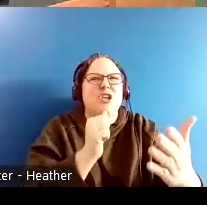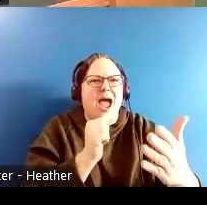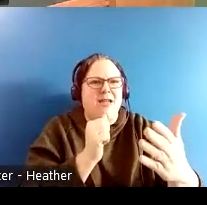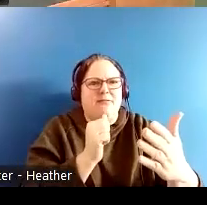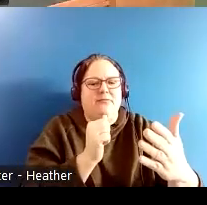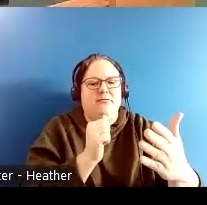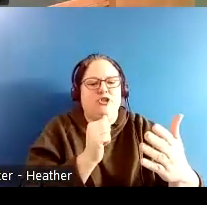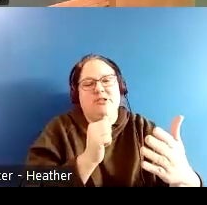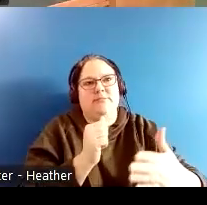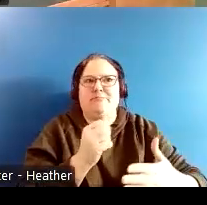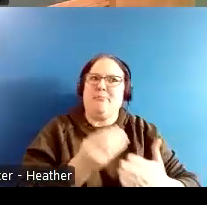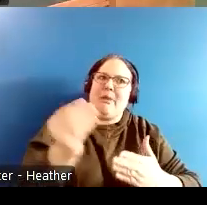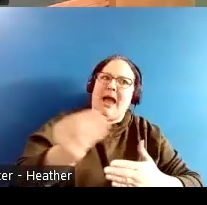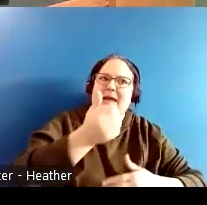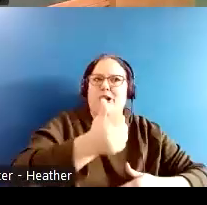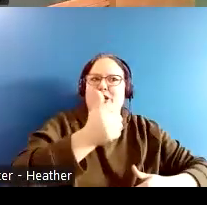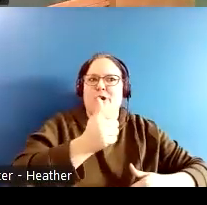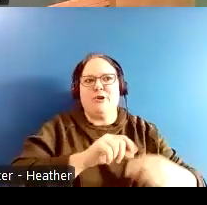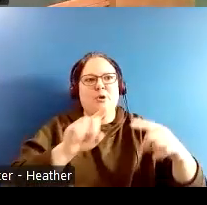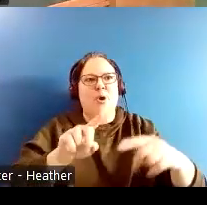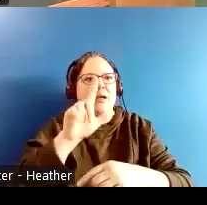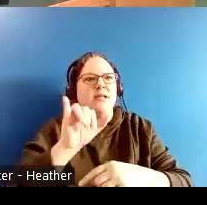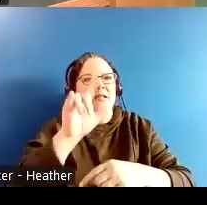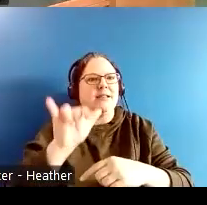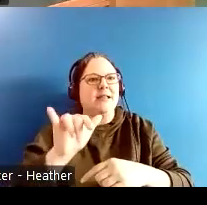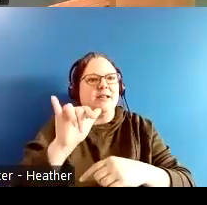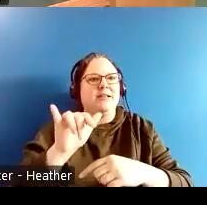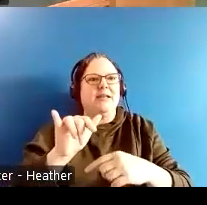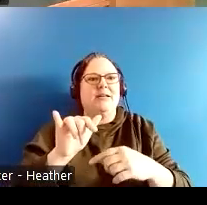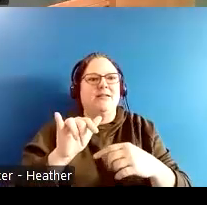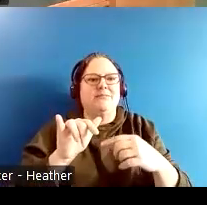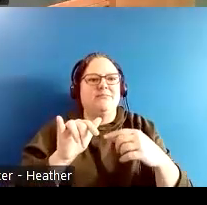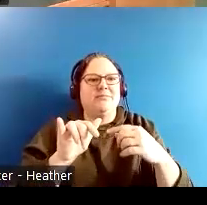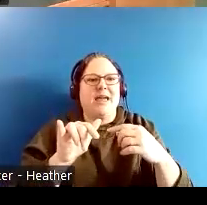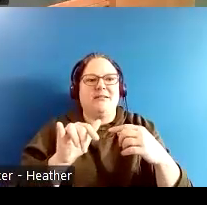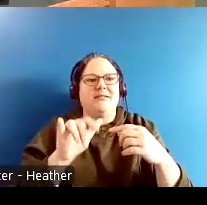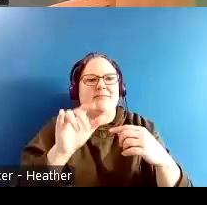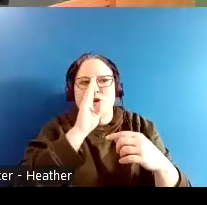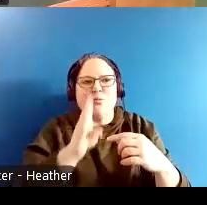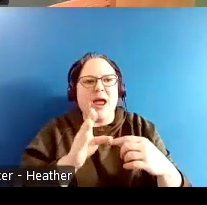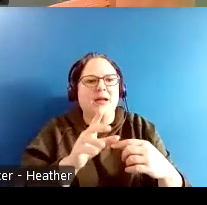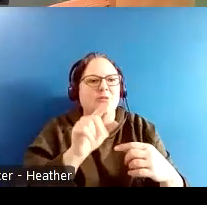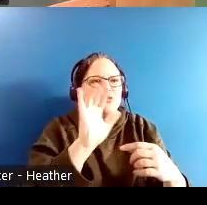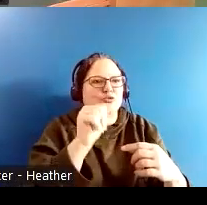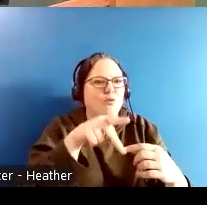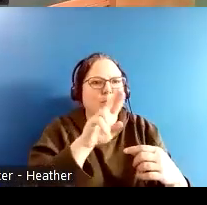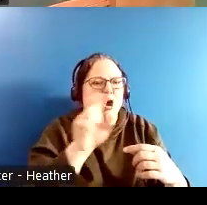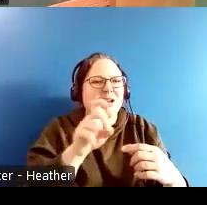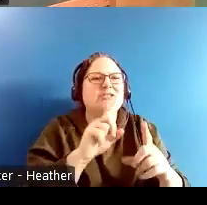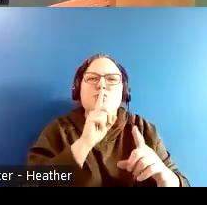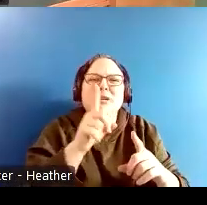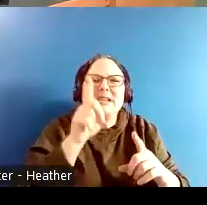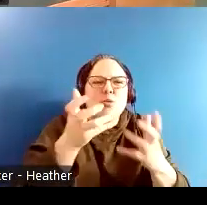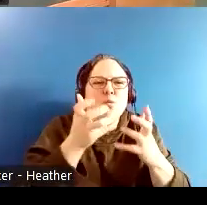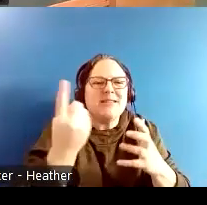your own, going to Lilly Direct or Trump RX or whatever, but you really need somebody who's skilled to oversee their use of